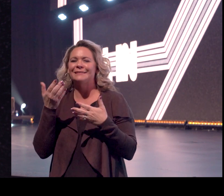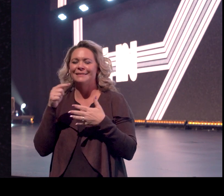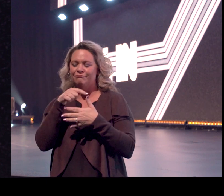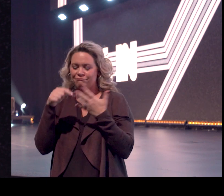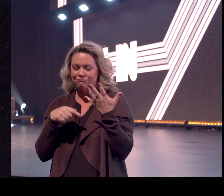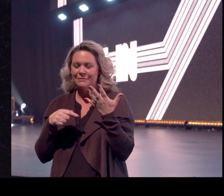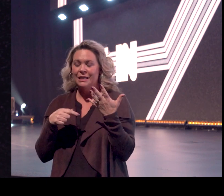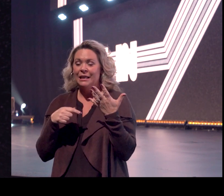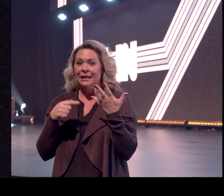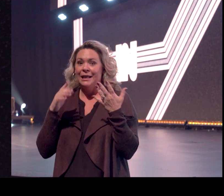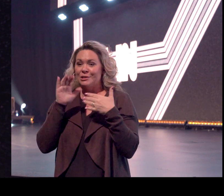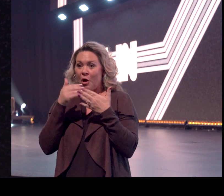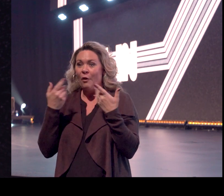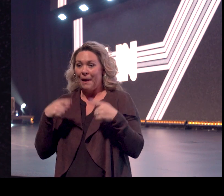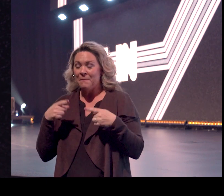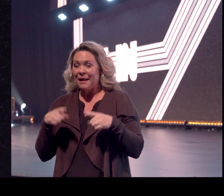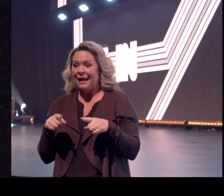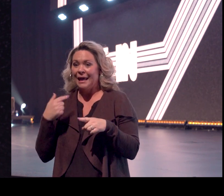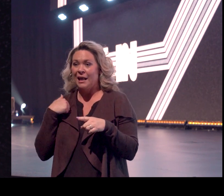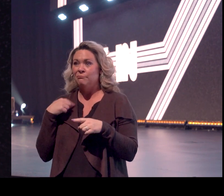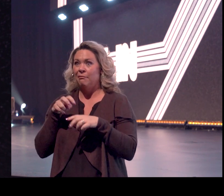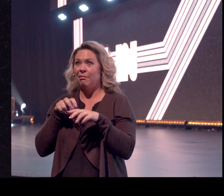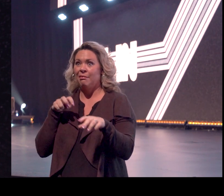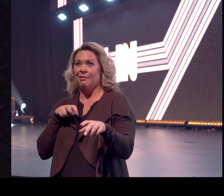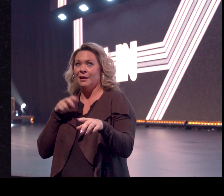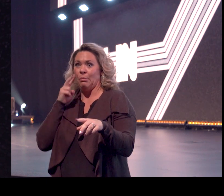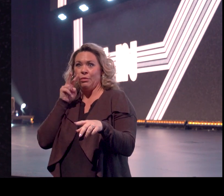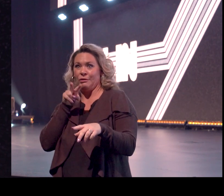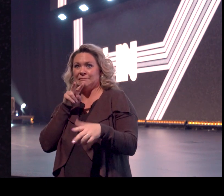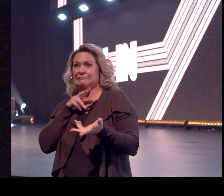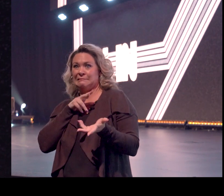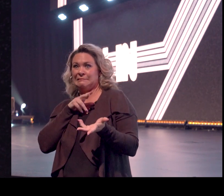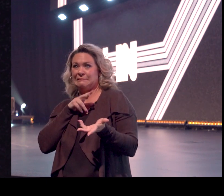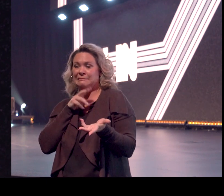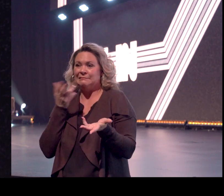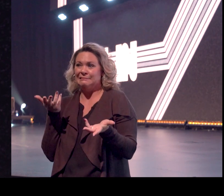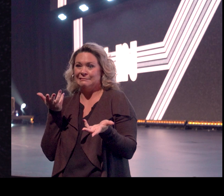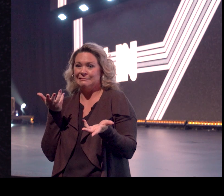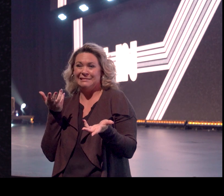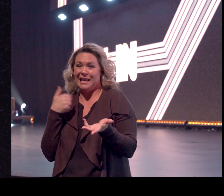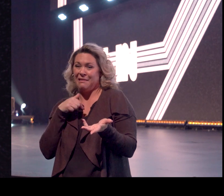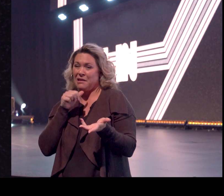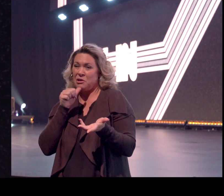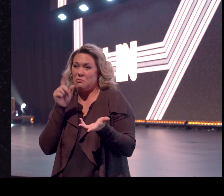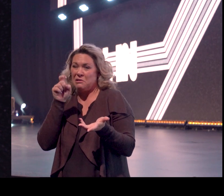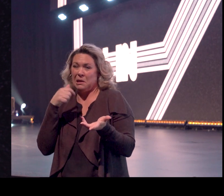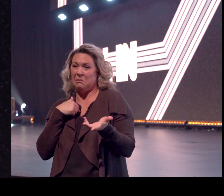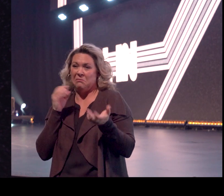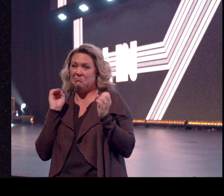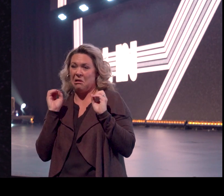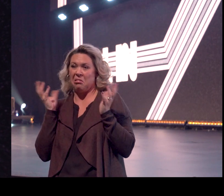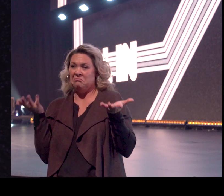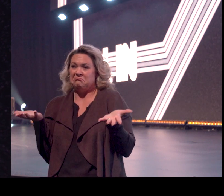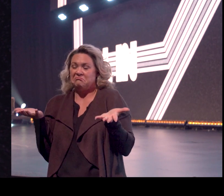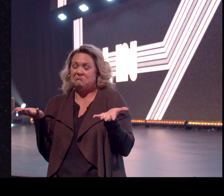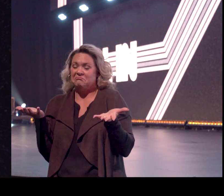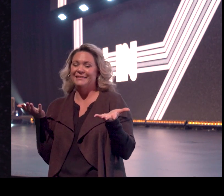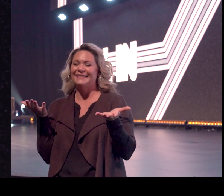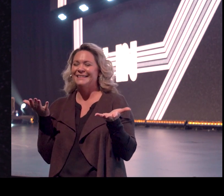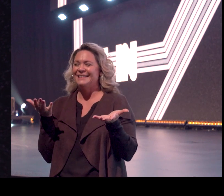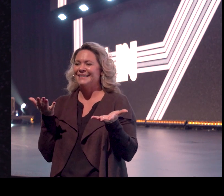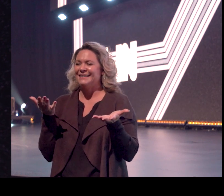and flowers. And all this is going on. And I'm stepping back and I'm kind of looking at everything. And I'm like, I don't think they need me at